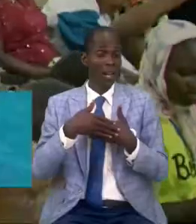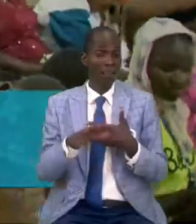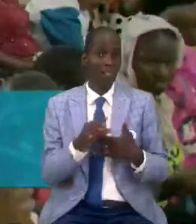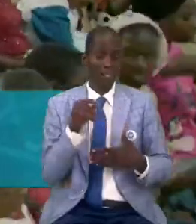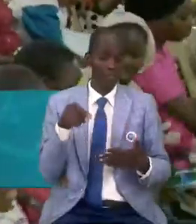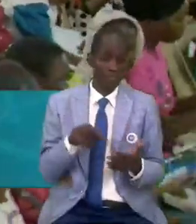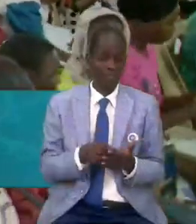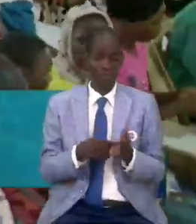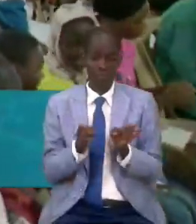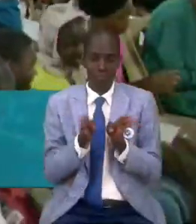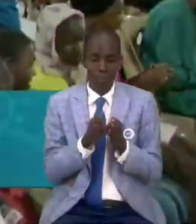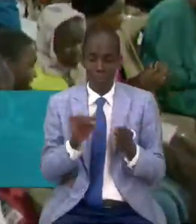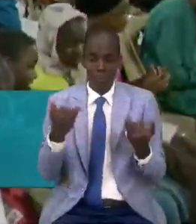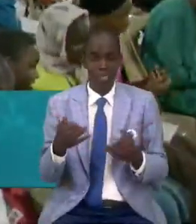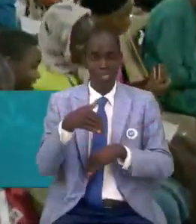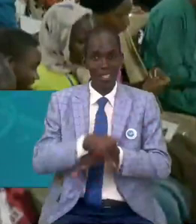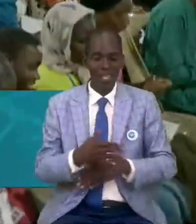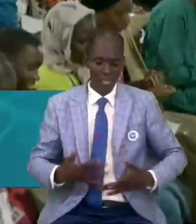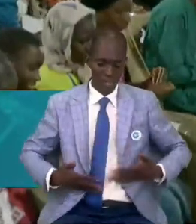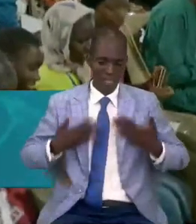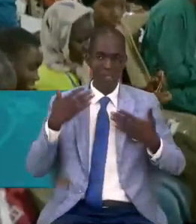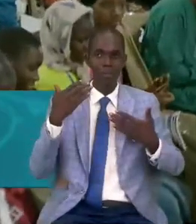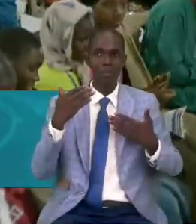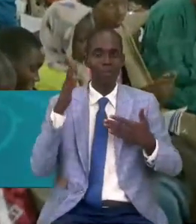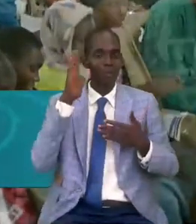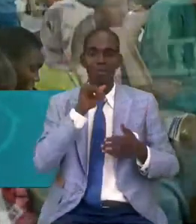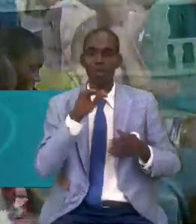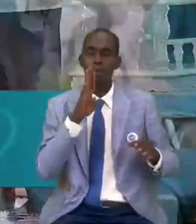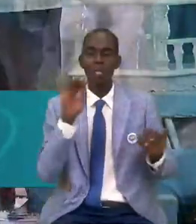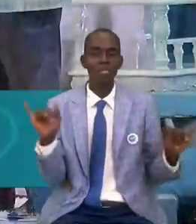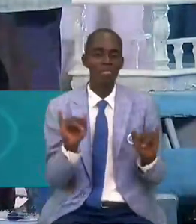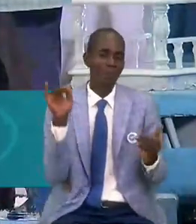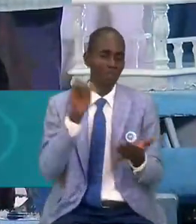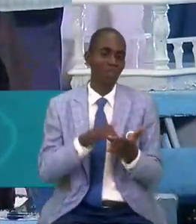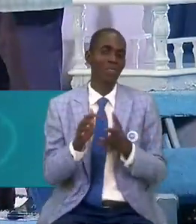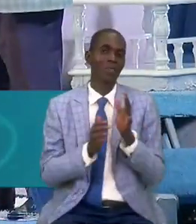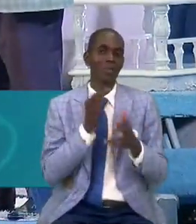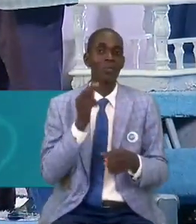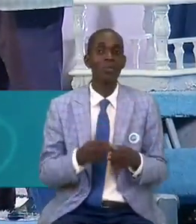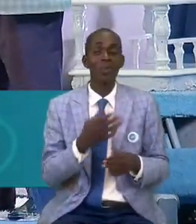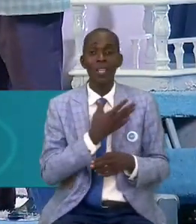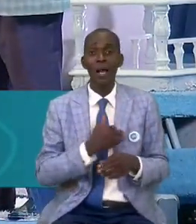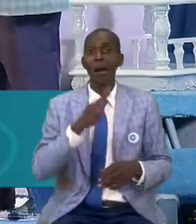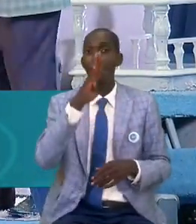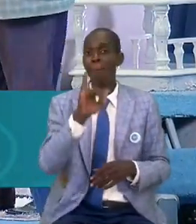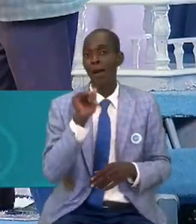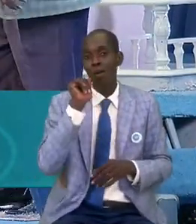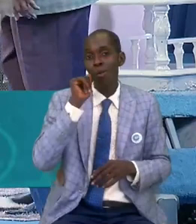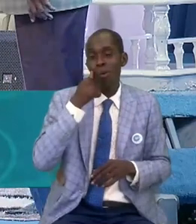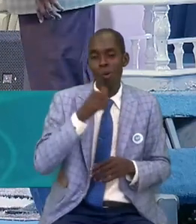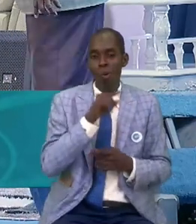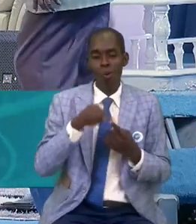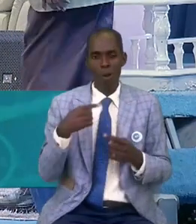same. And by tomorrow, when we see you, we'll see the wonder of God upon your life.